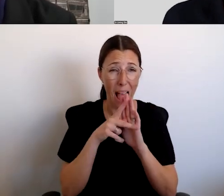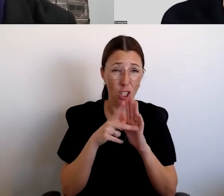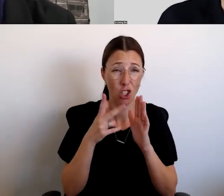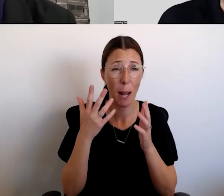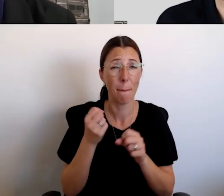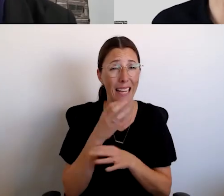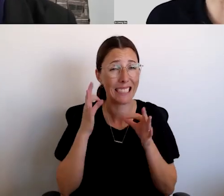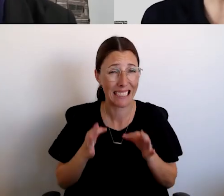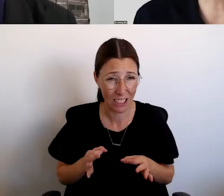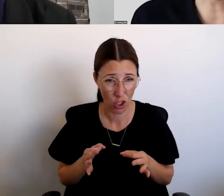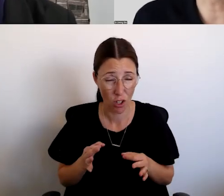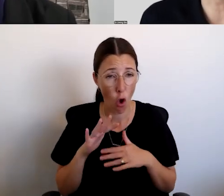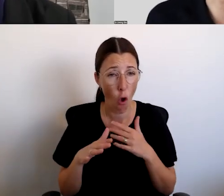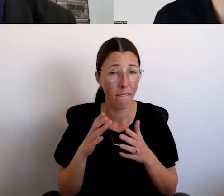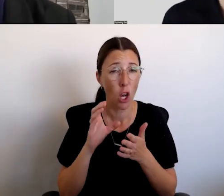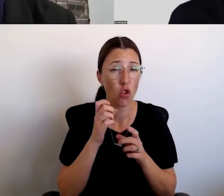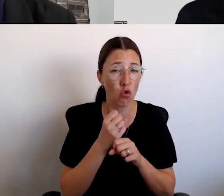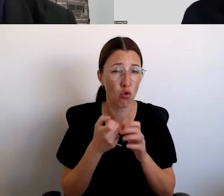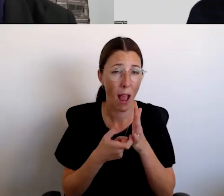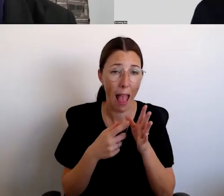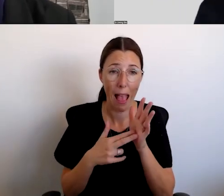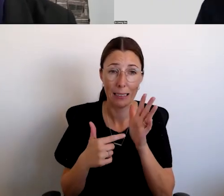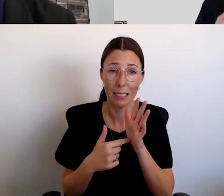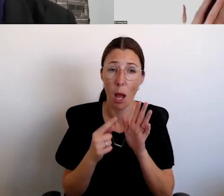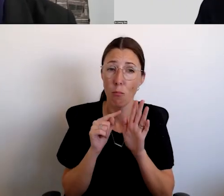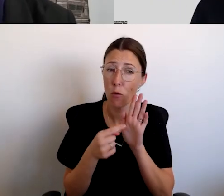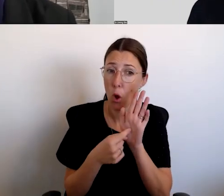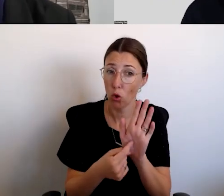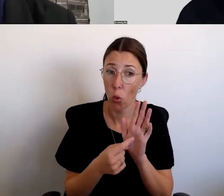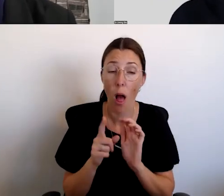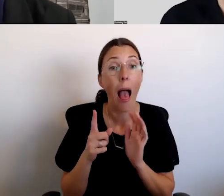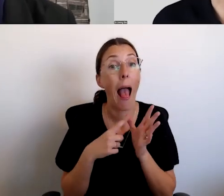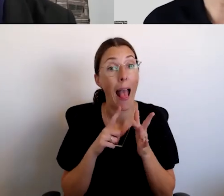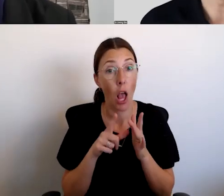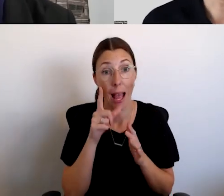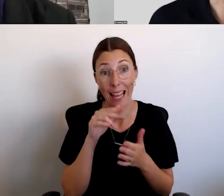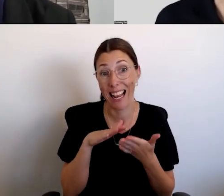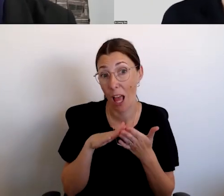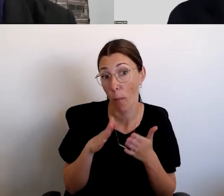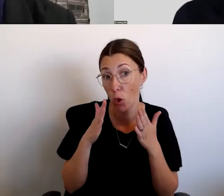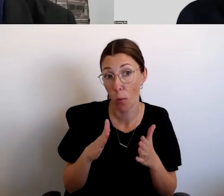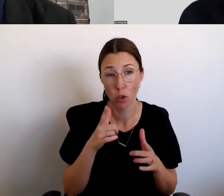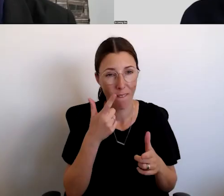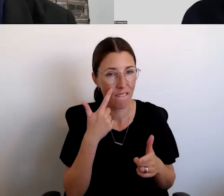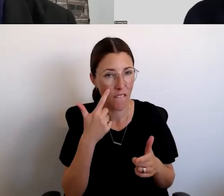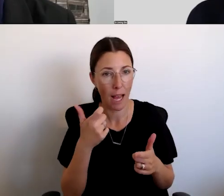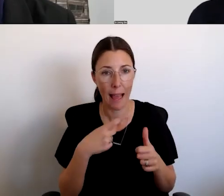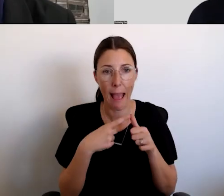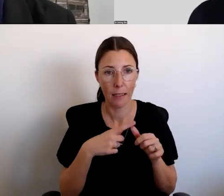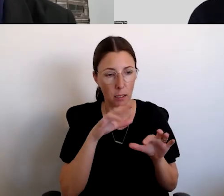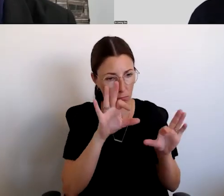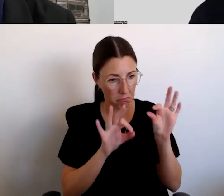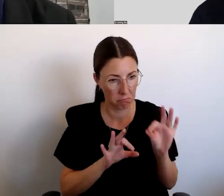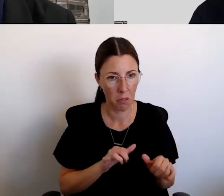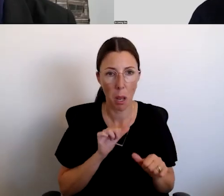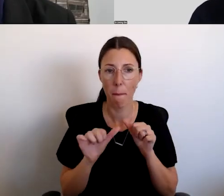that way, AI could assist that human to find out answers better and play an important role